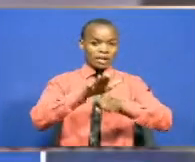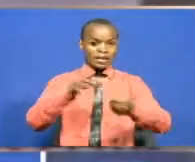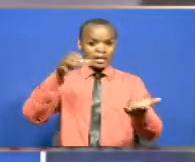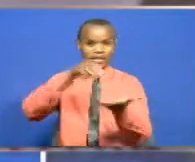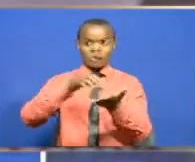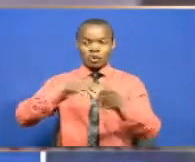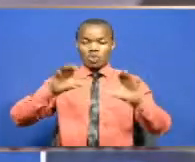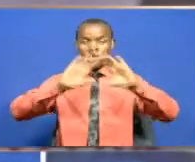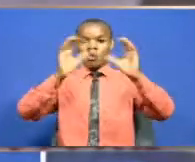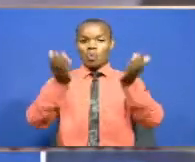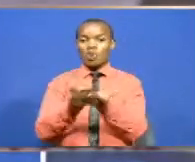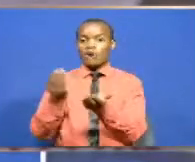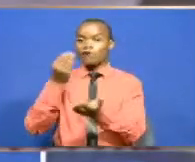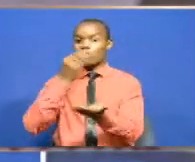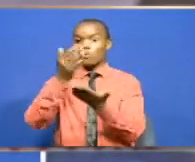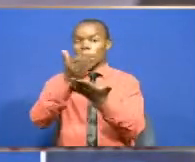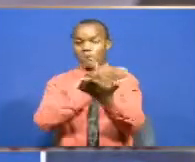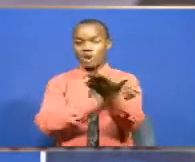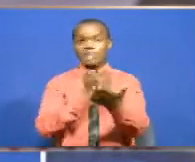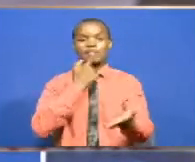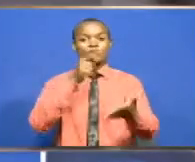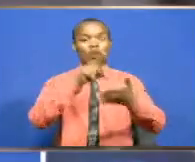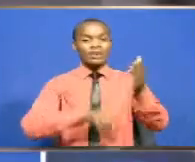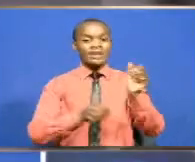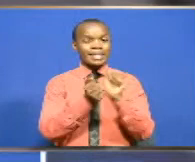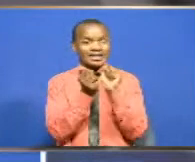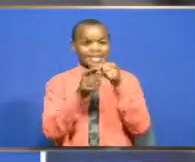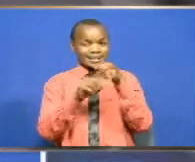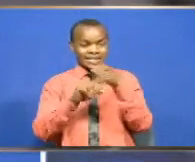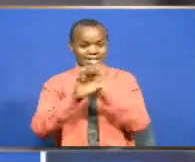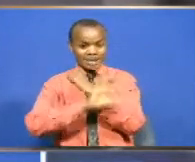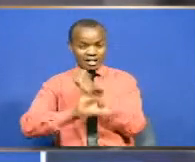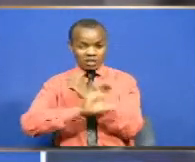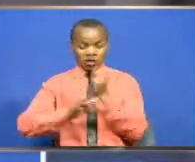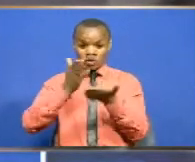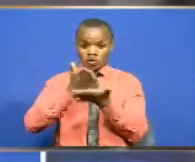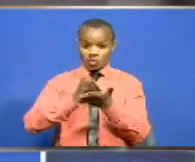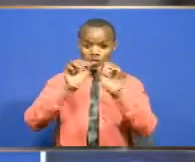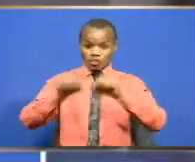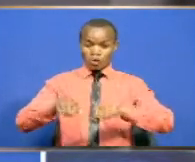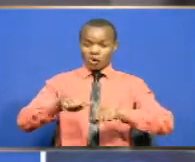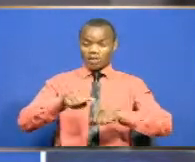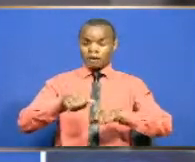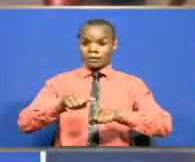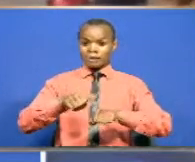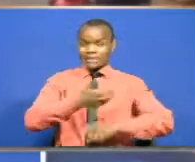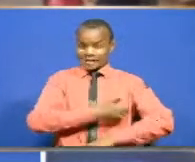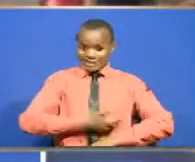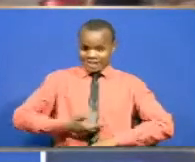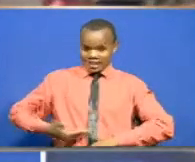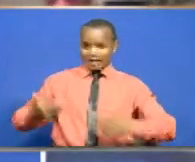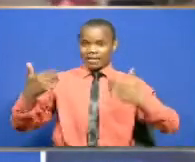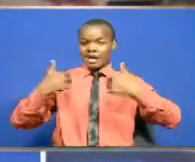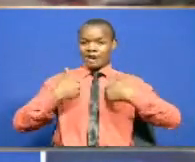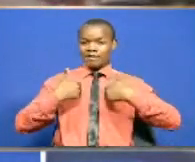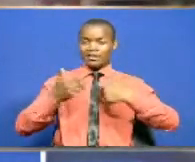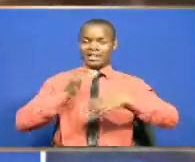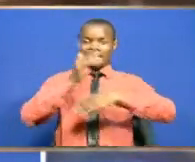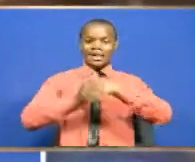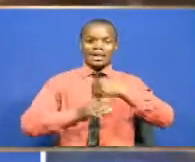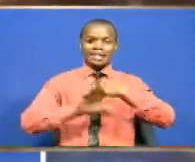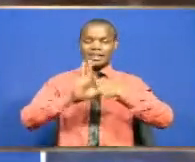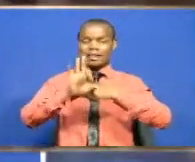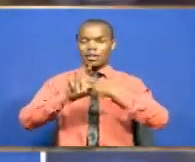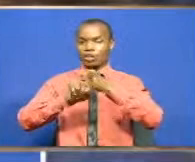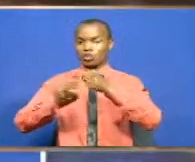World Food Programme warns that 16 additional countries also face a major food emergency in the next 3 to 6 months. Countries